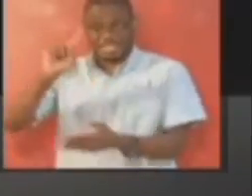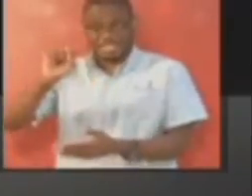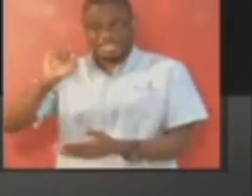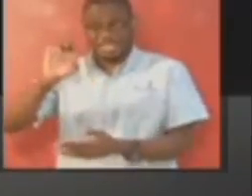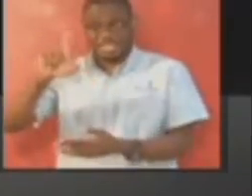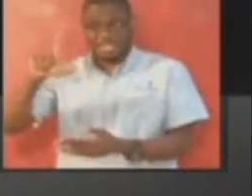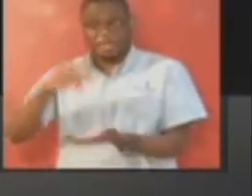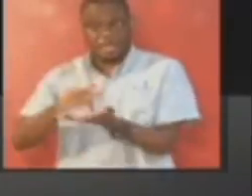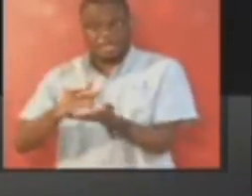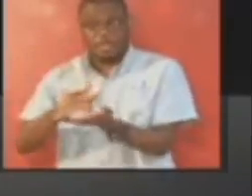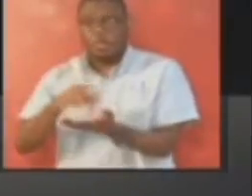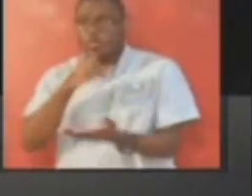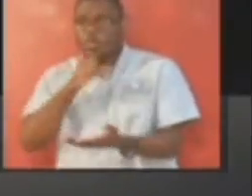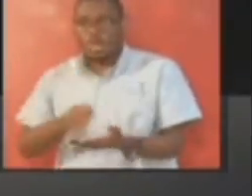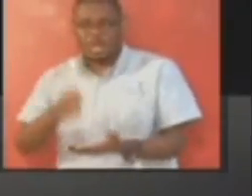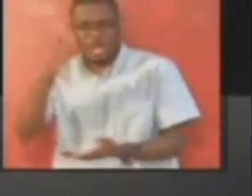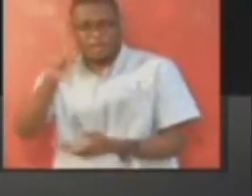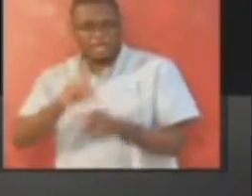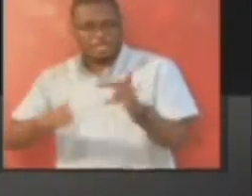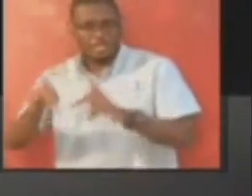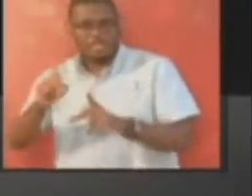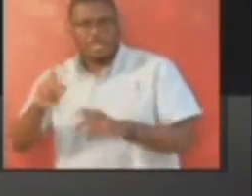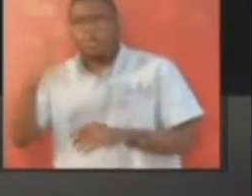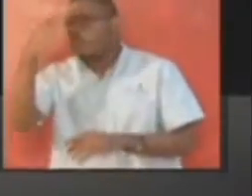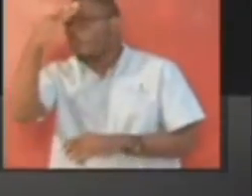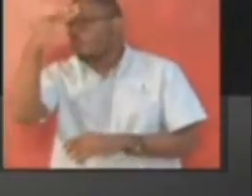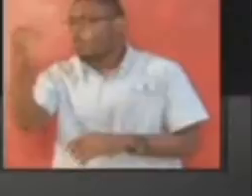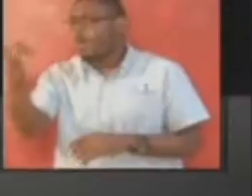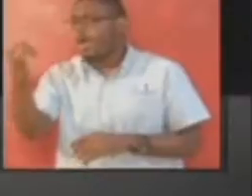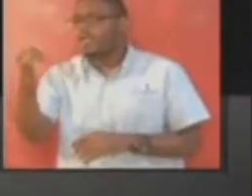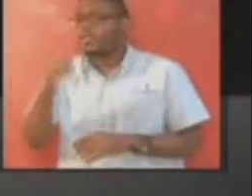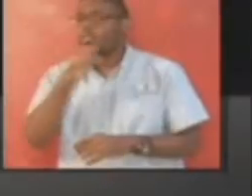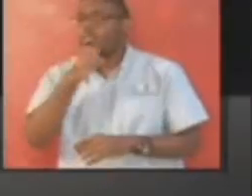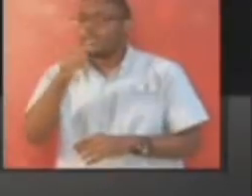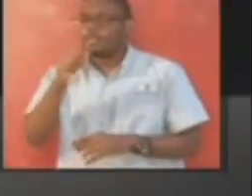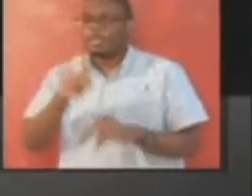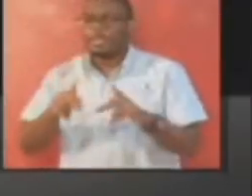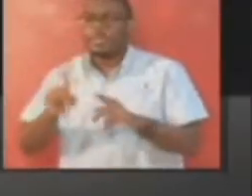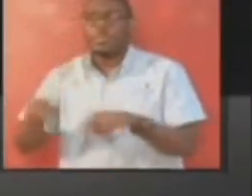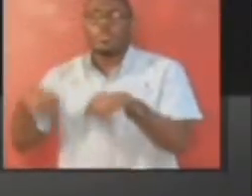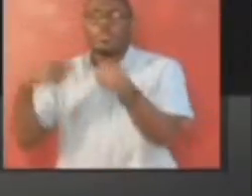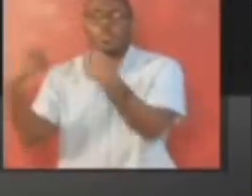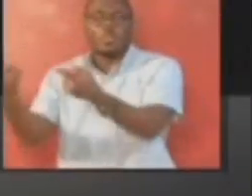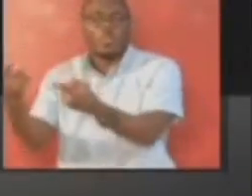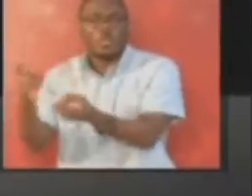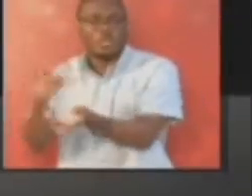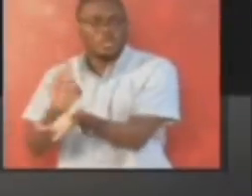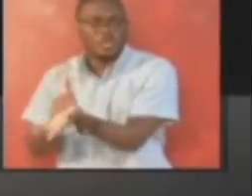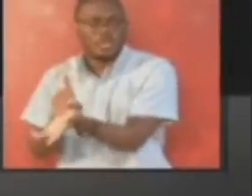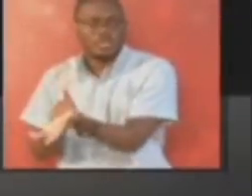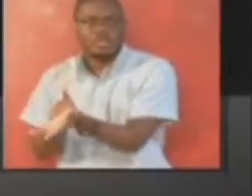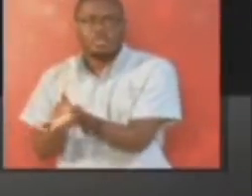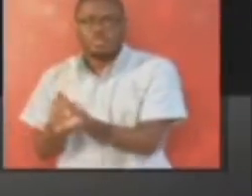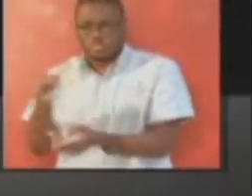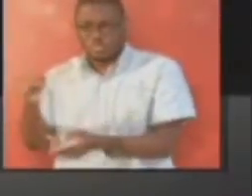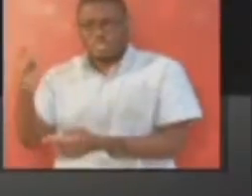are more inclined to go towards traditional medicine and traditional doctors? Has it been a success